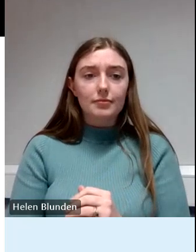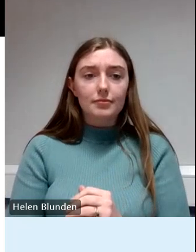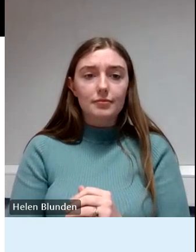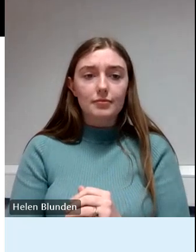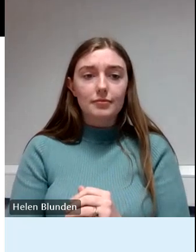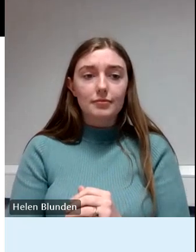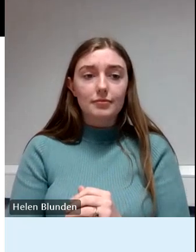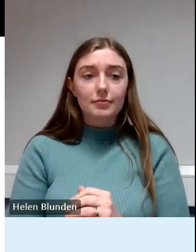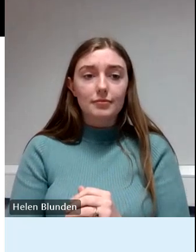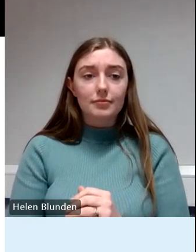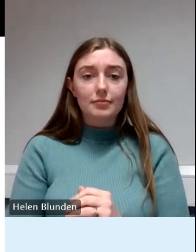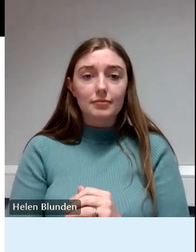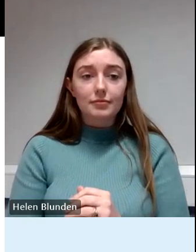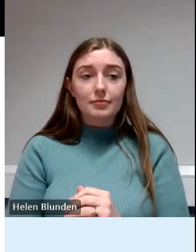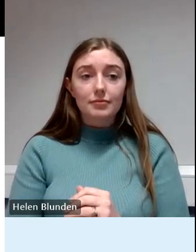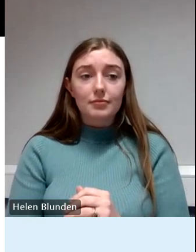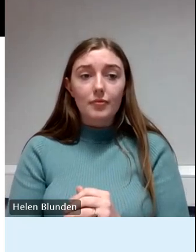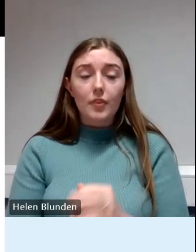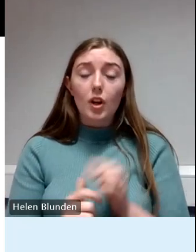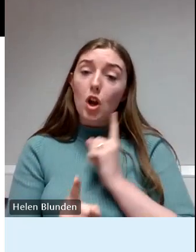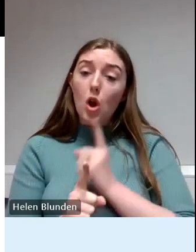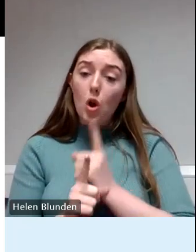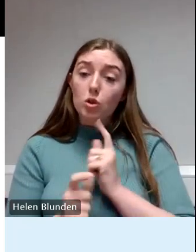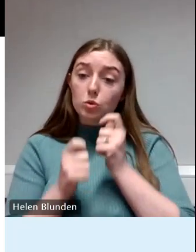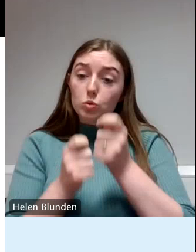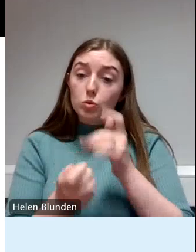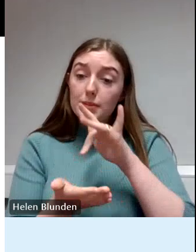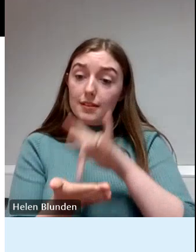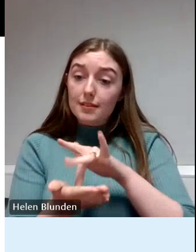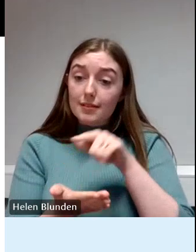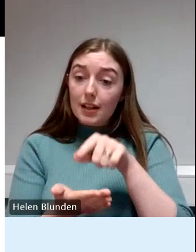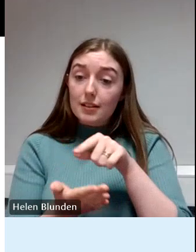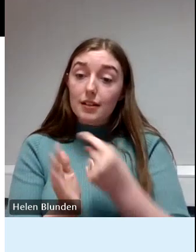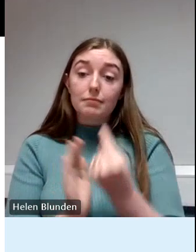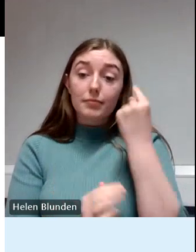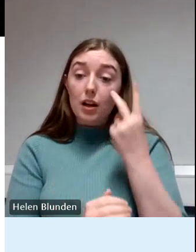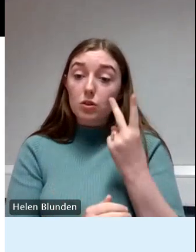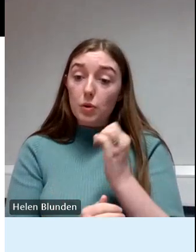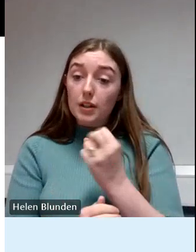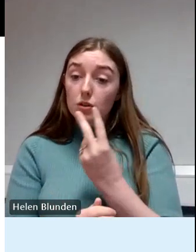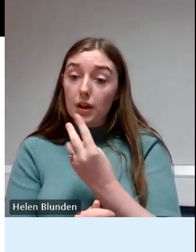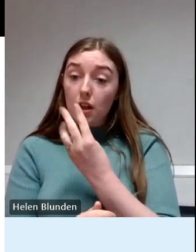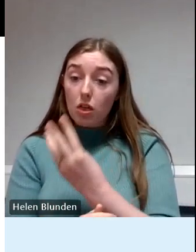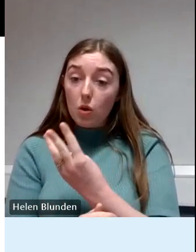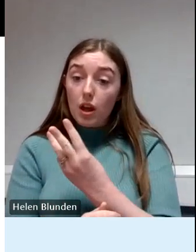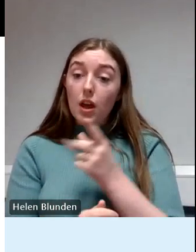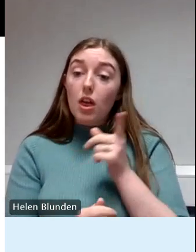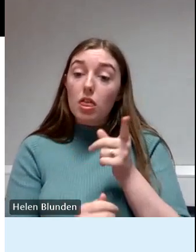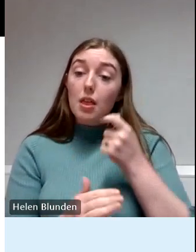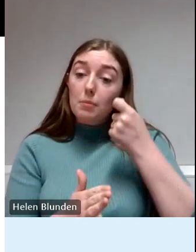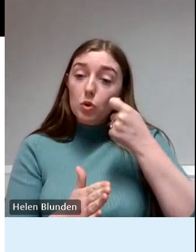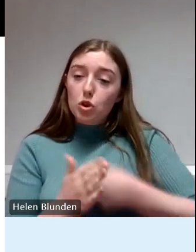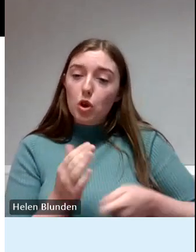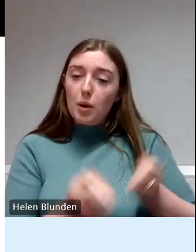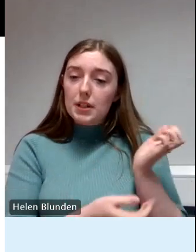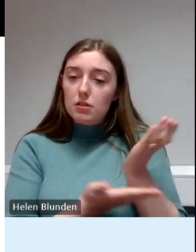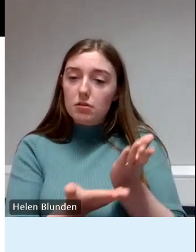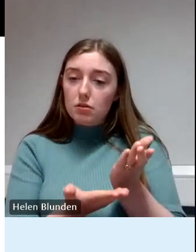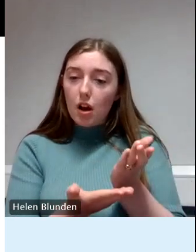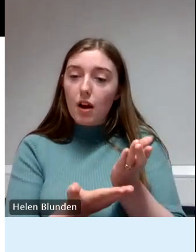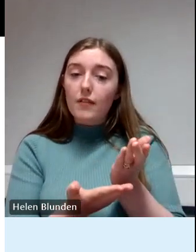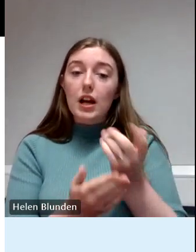And again, urgent treatment centres in 2003, the procurement service they were